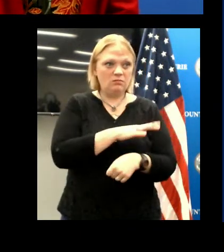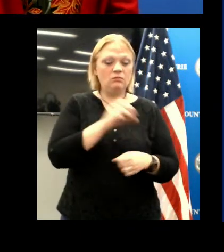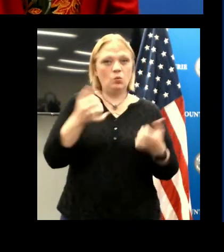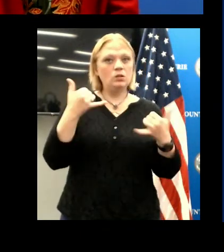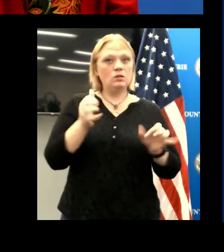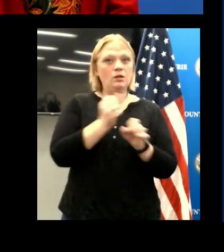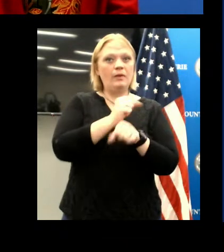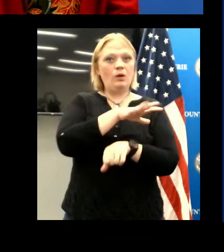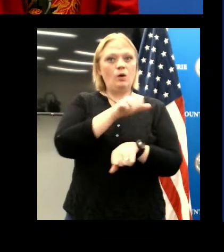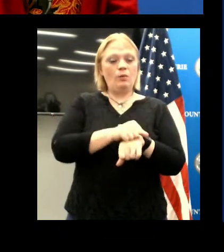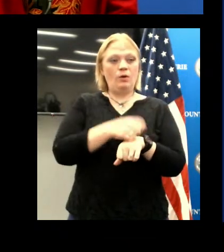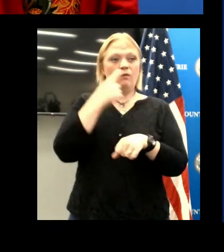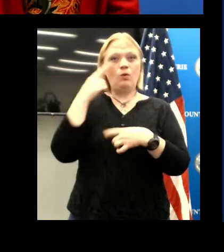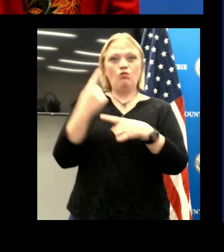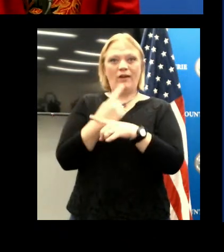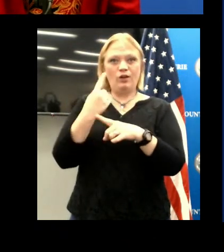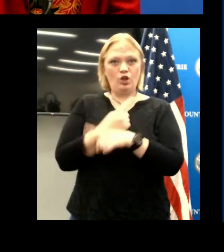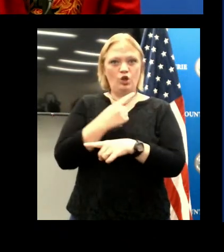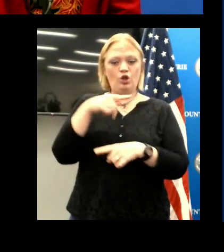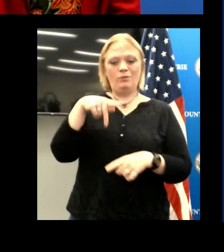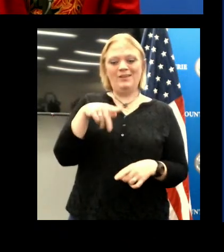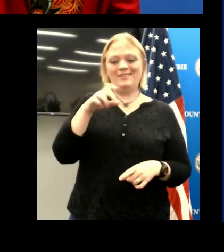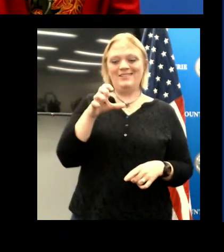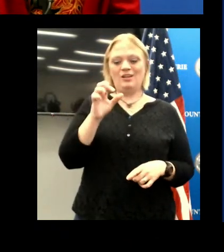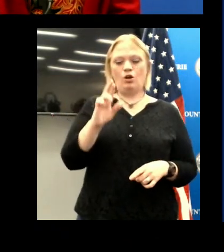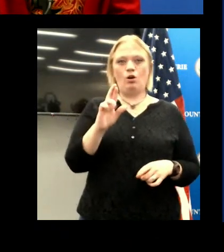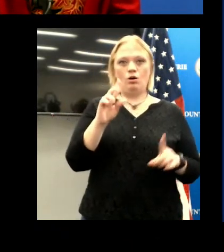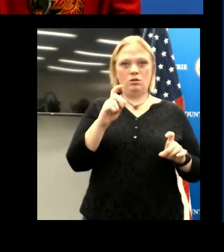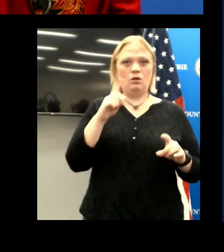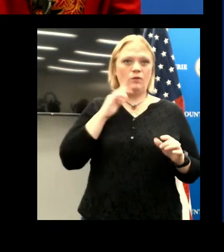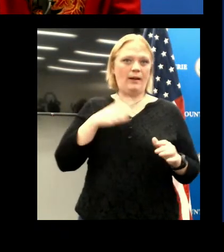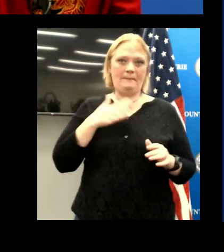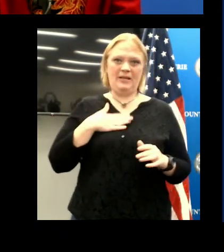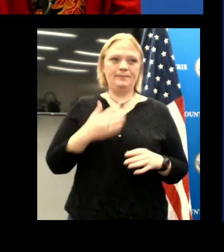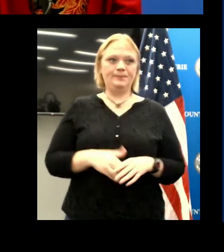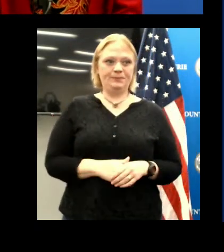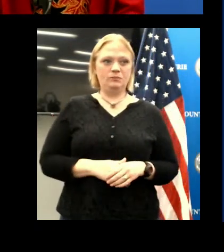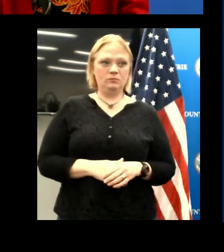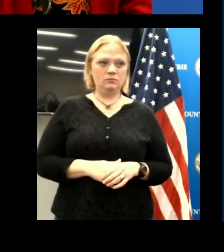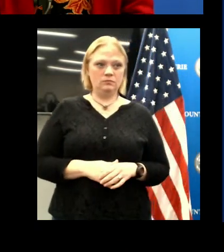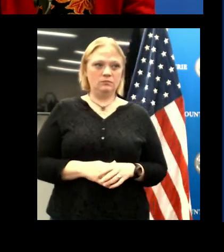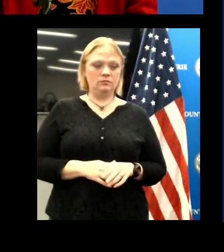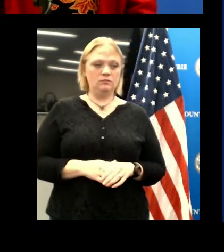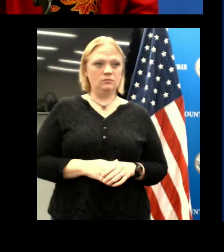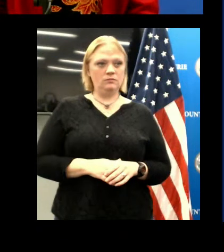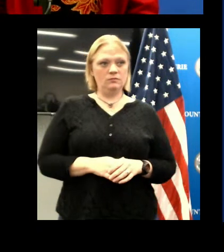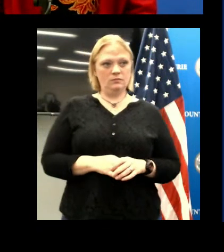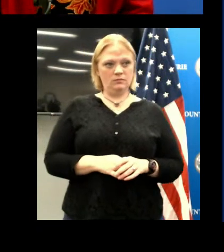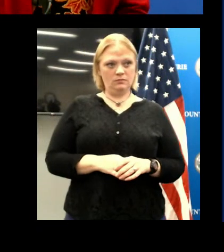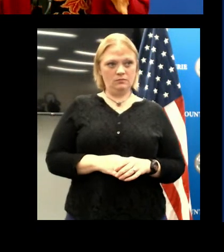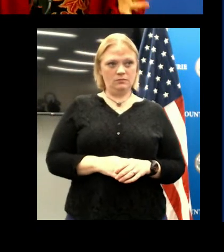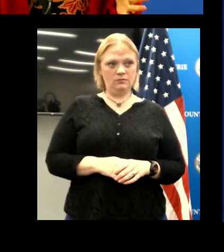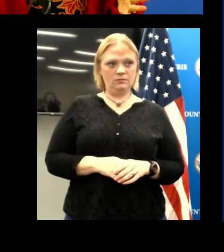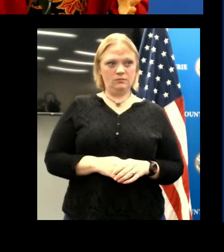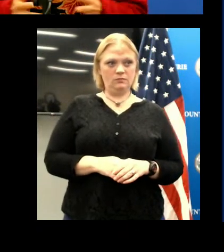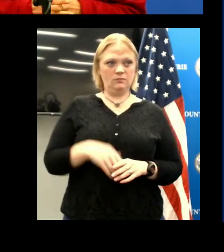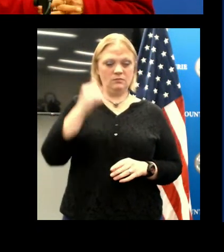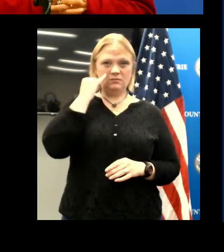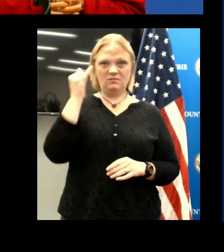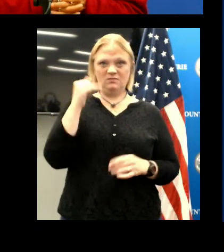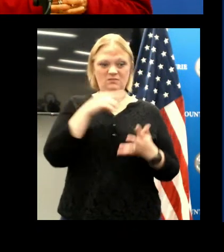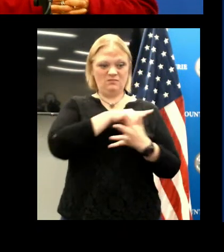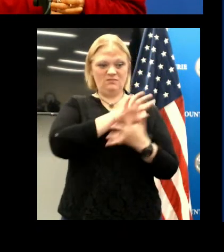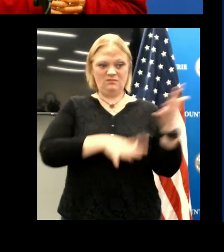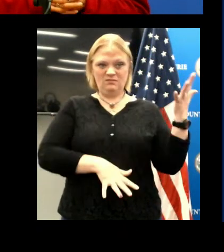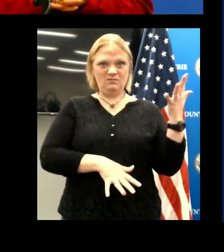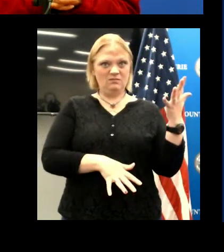make an appointment for our regular PCR testing. We're happy to test. And if none of that works out, we